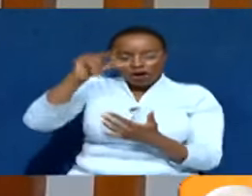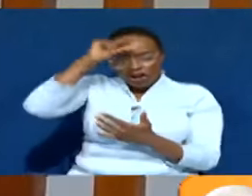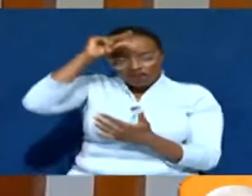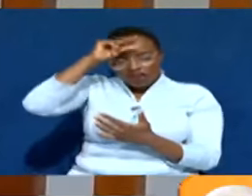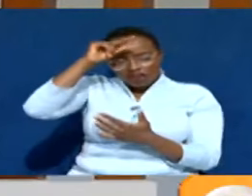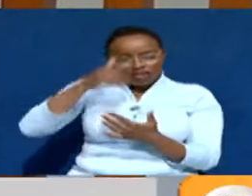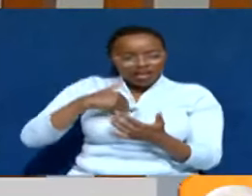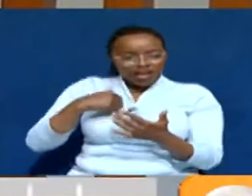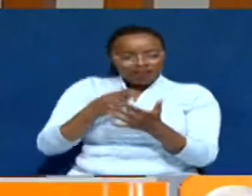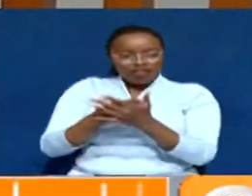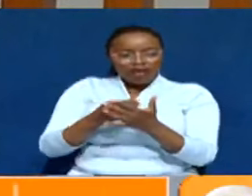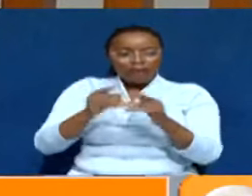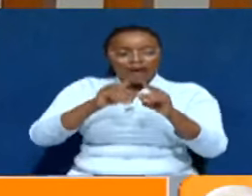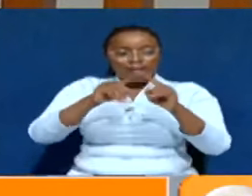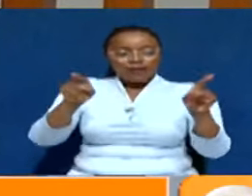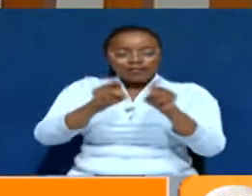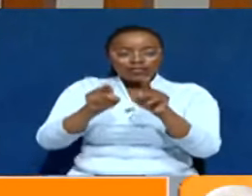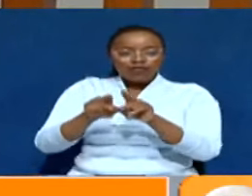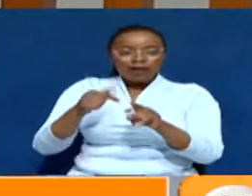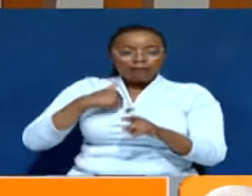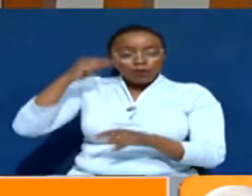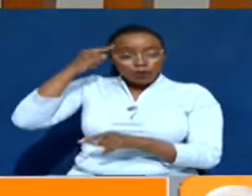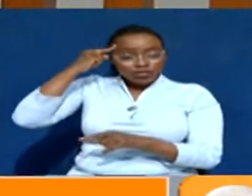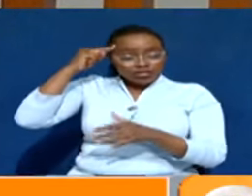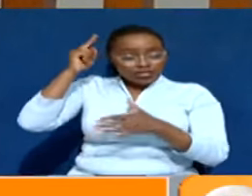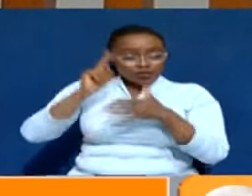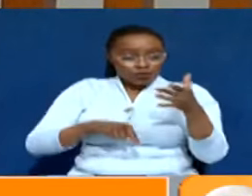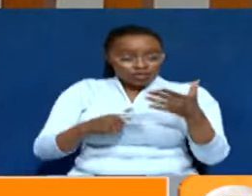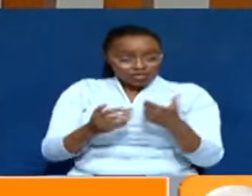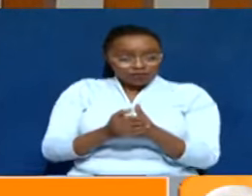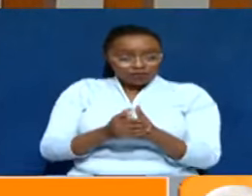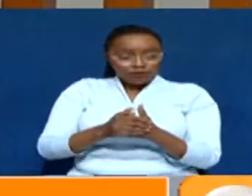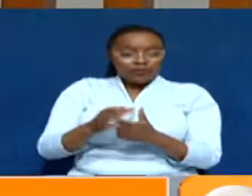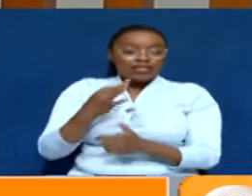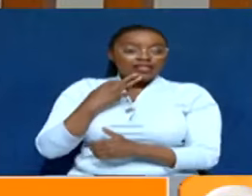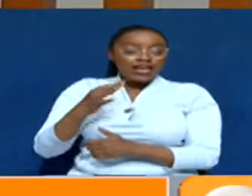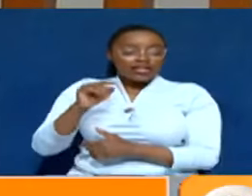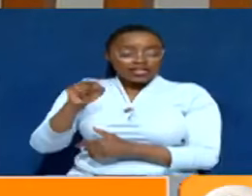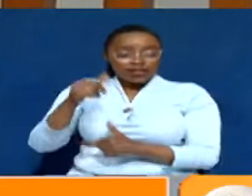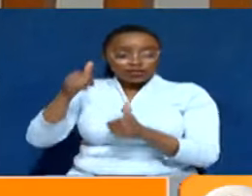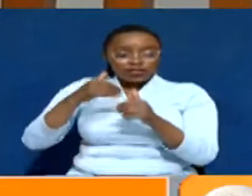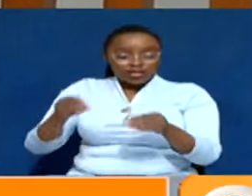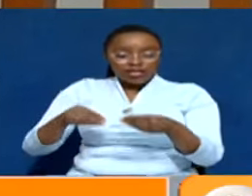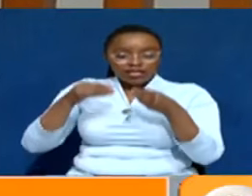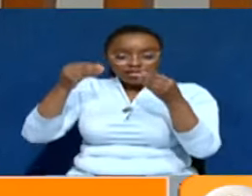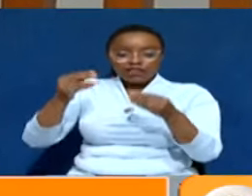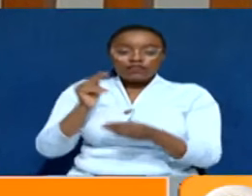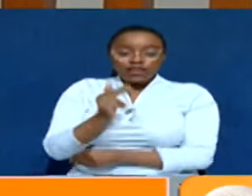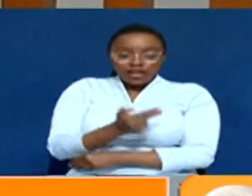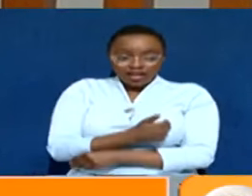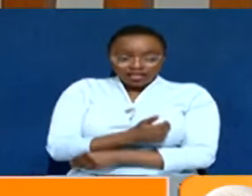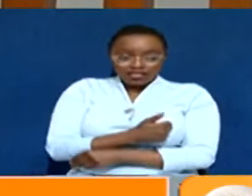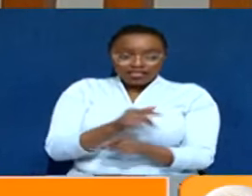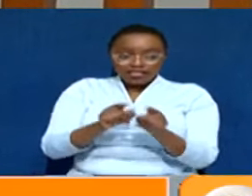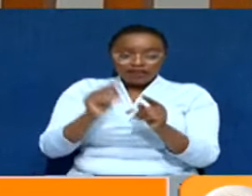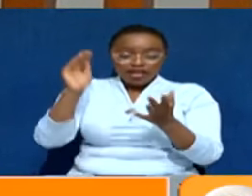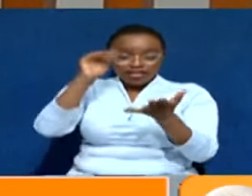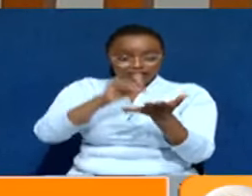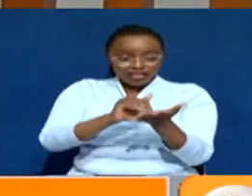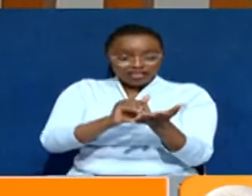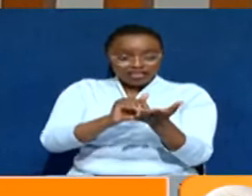maybe now there's no money or anything. But I was thinking, hiyo 300,000 yenye watu wanapewa ipunguzwe.